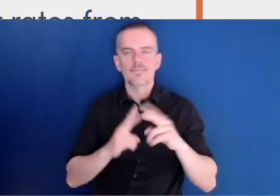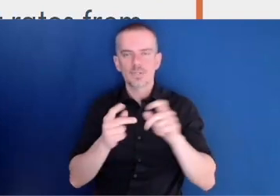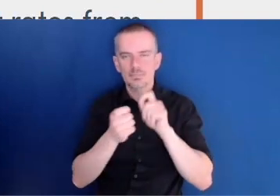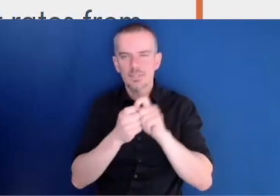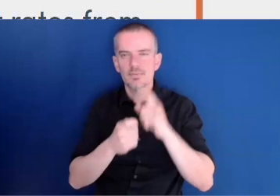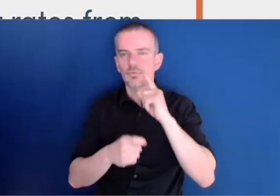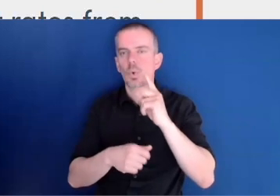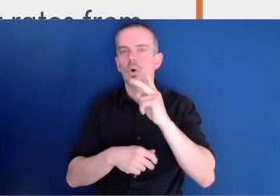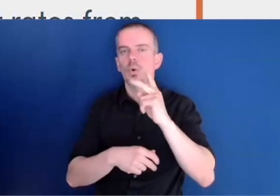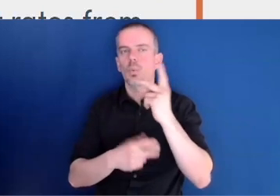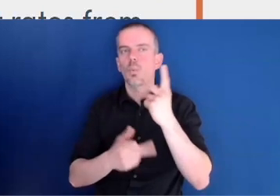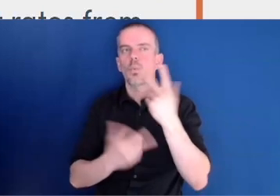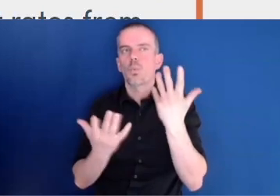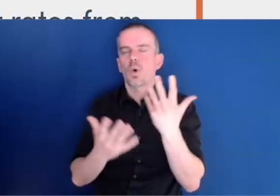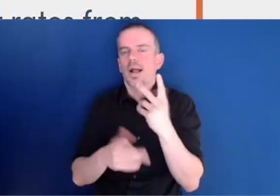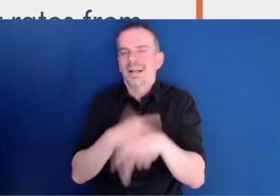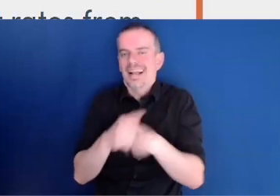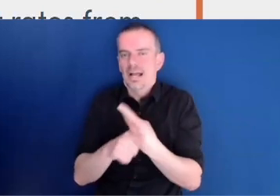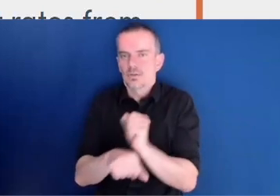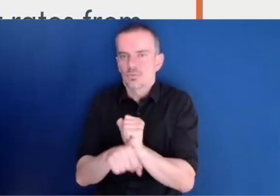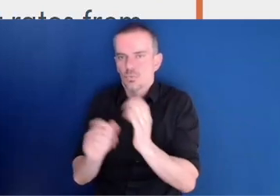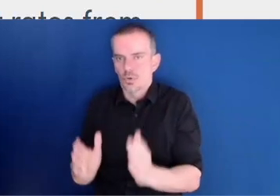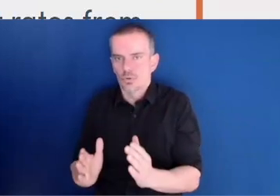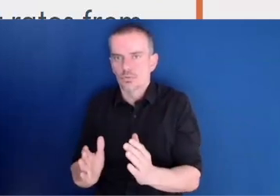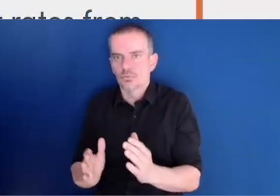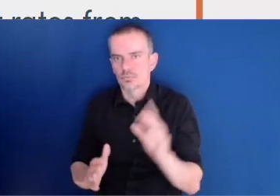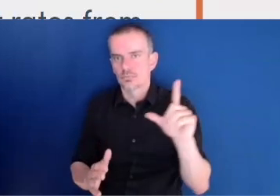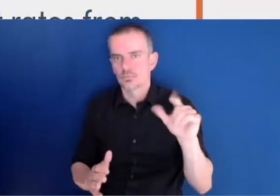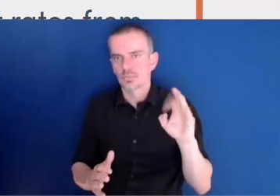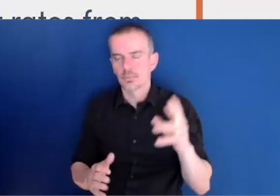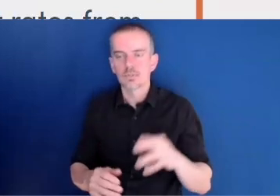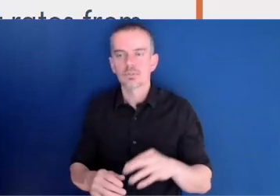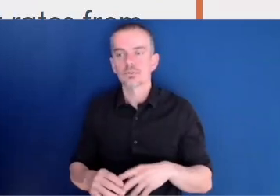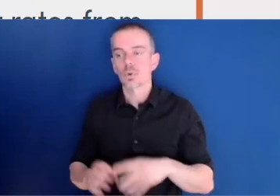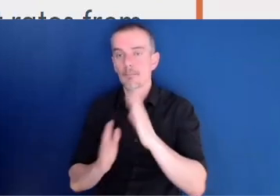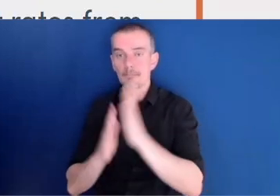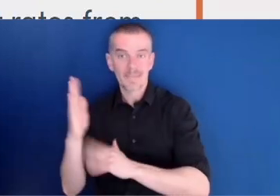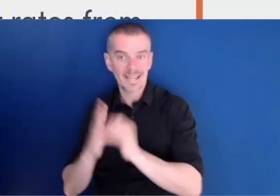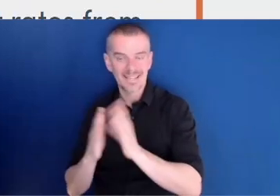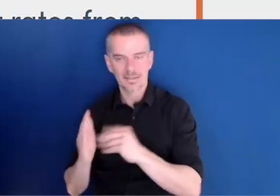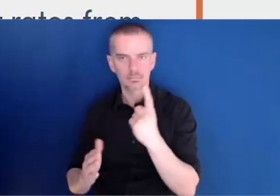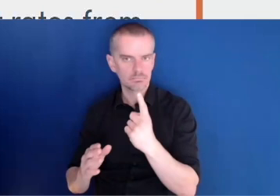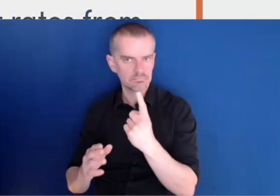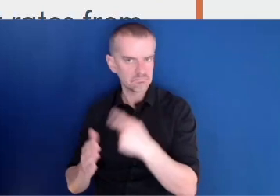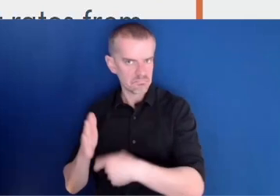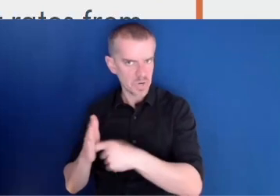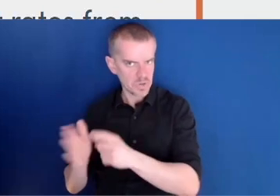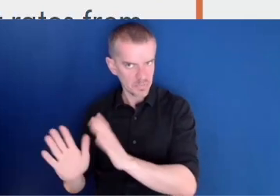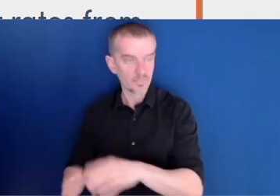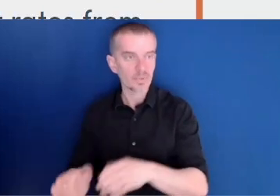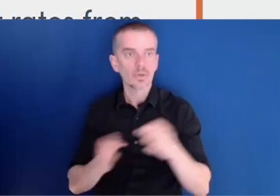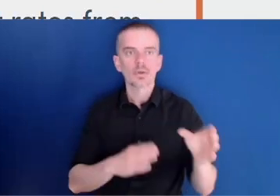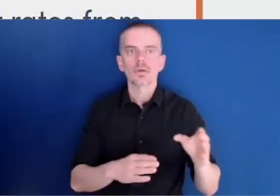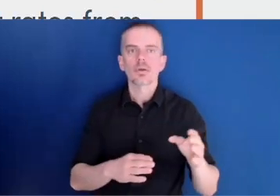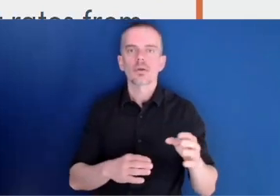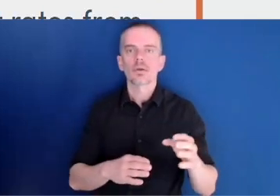type of laborer. So there's a different rate for someone who is painting versus someone who is like